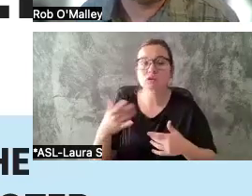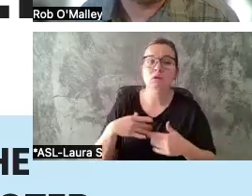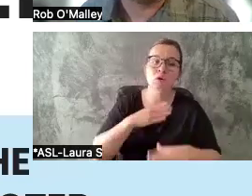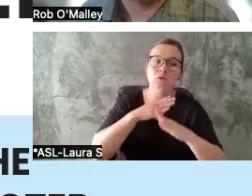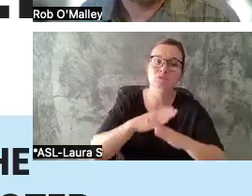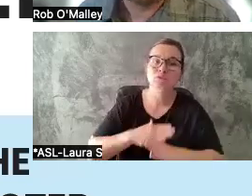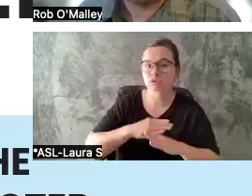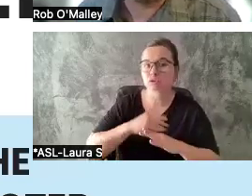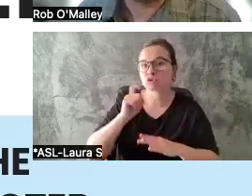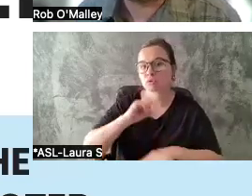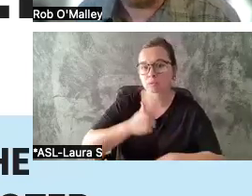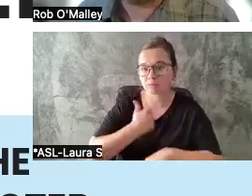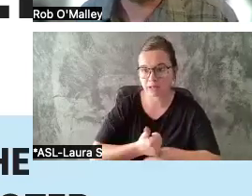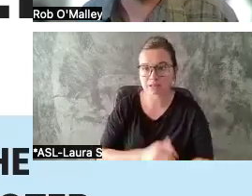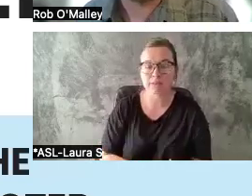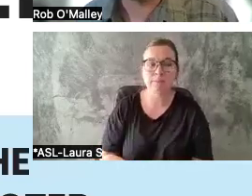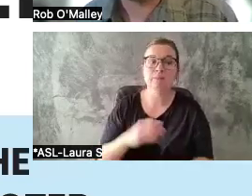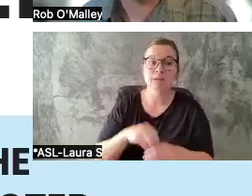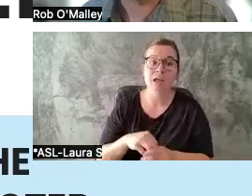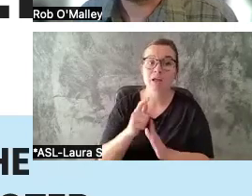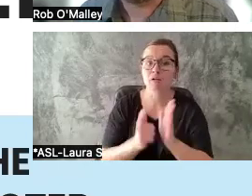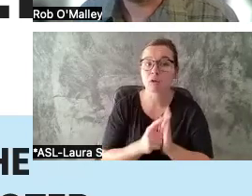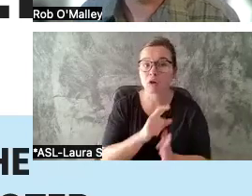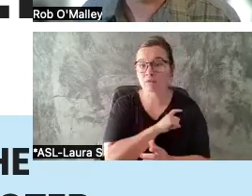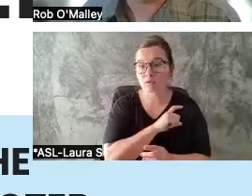restrictions should be in place? In law enforcement